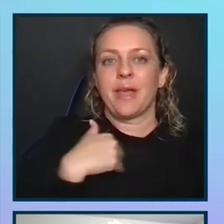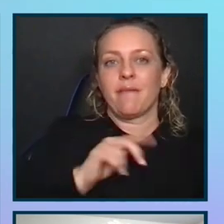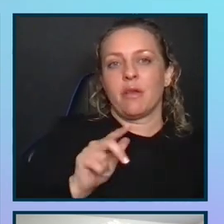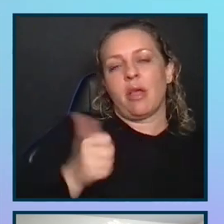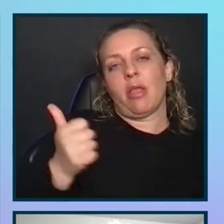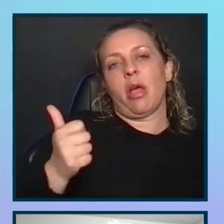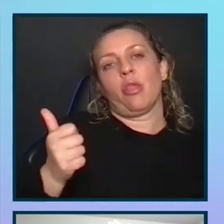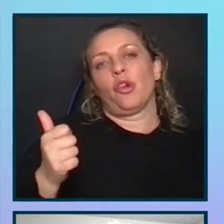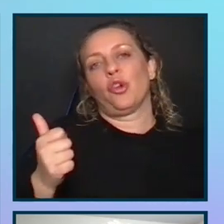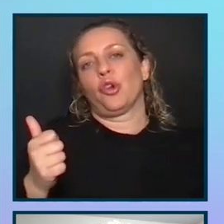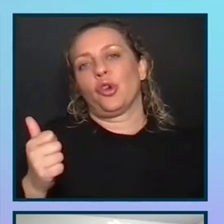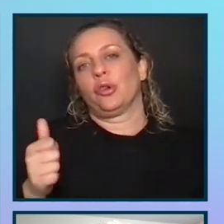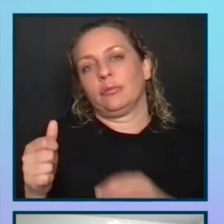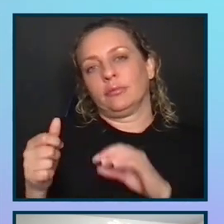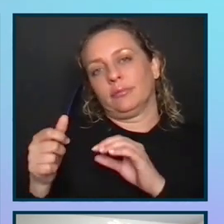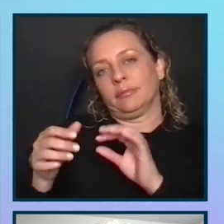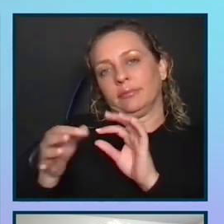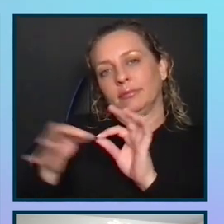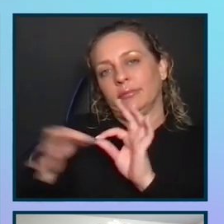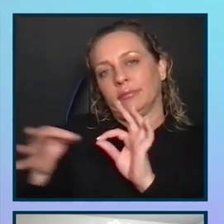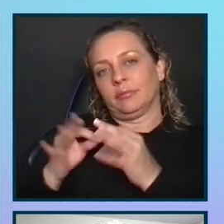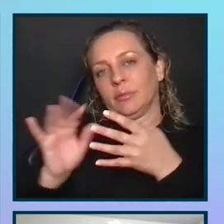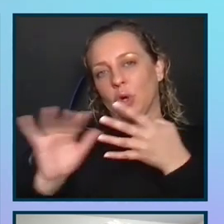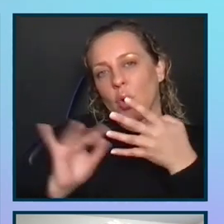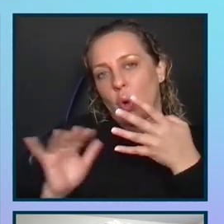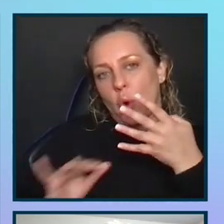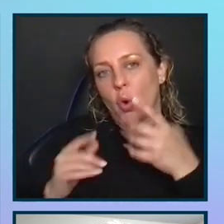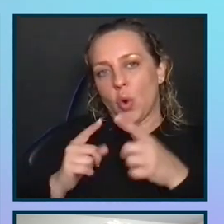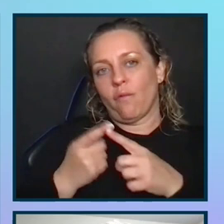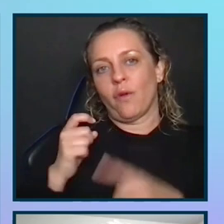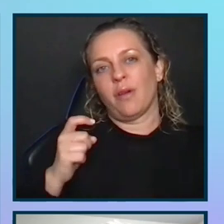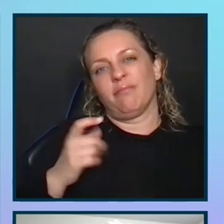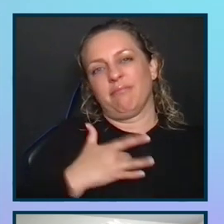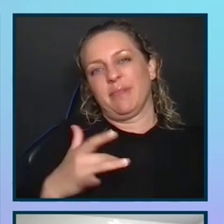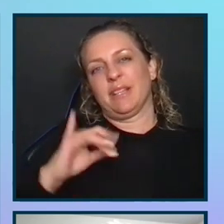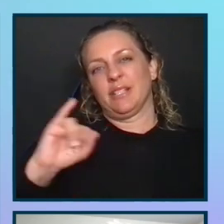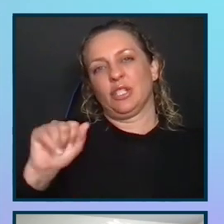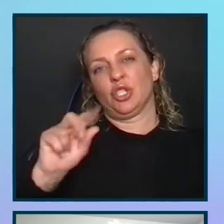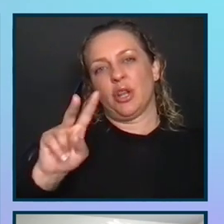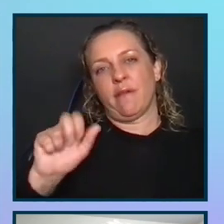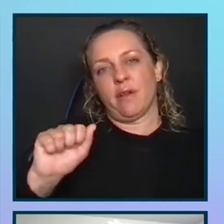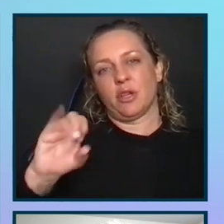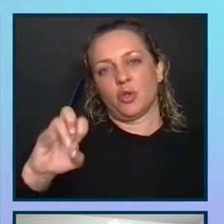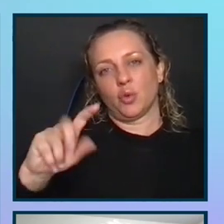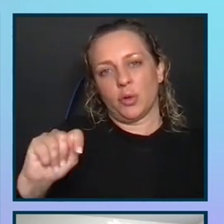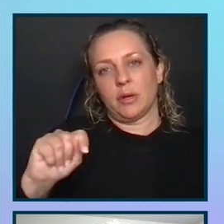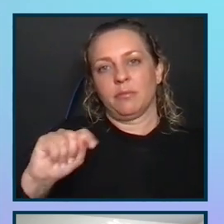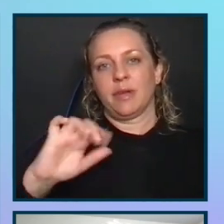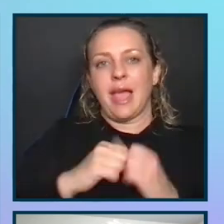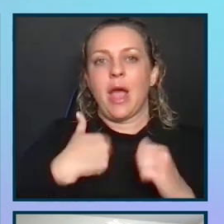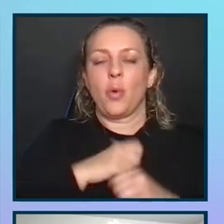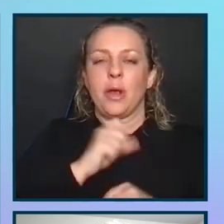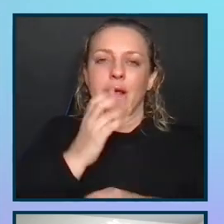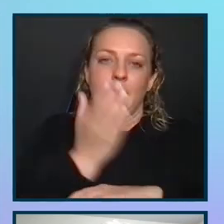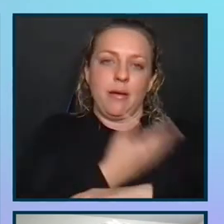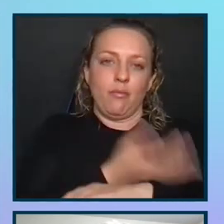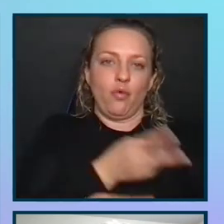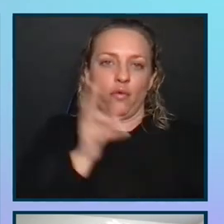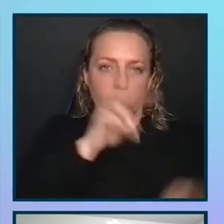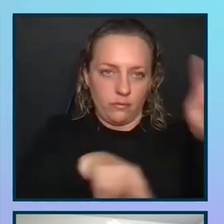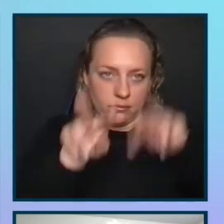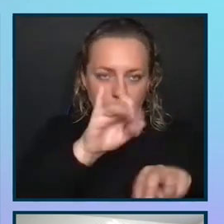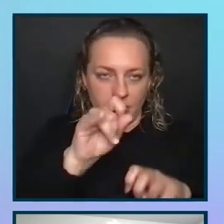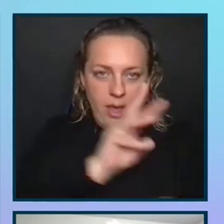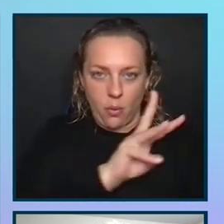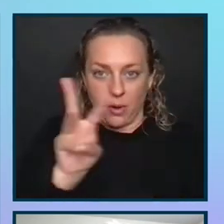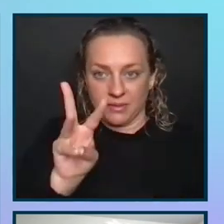source code, often via JavaScript, to make improvements to the front end of the website.